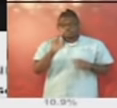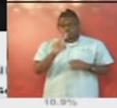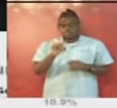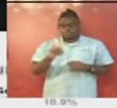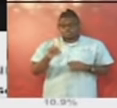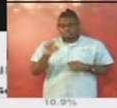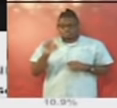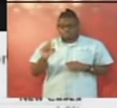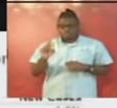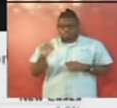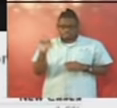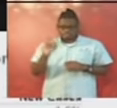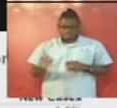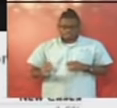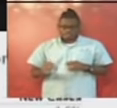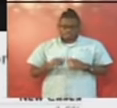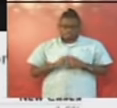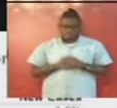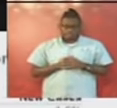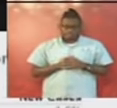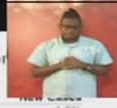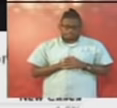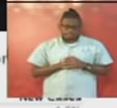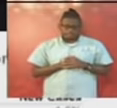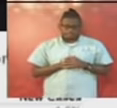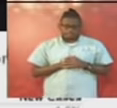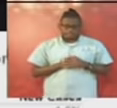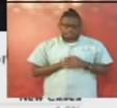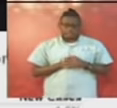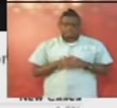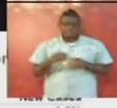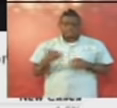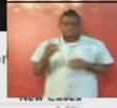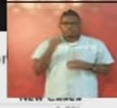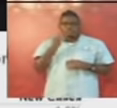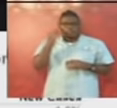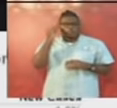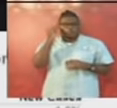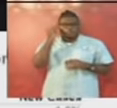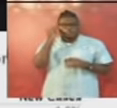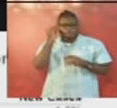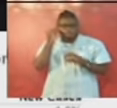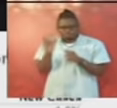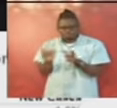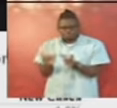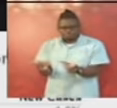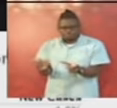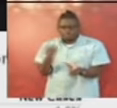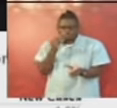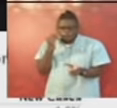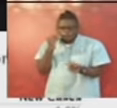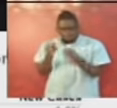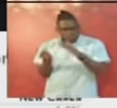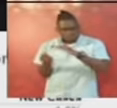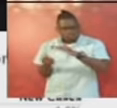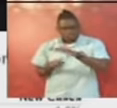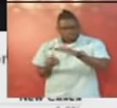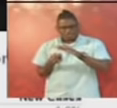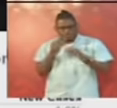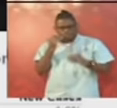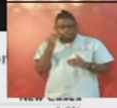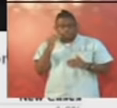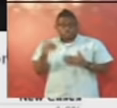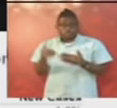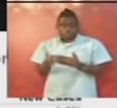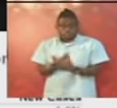number. Next slide. Home isolation of patients, which shows their clinical disposition. So new patients over